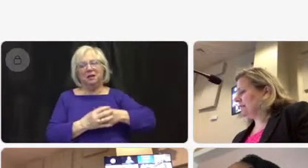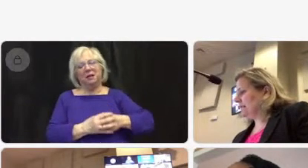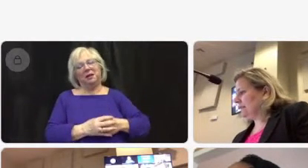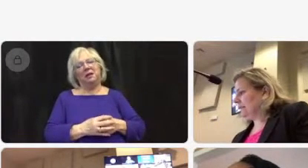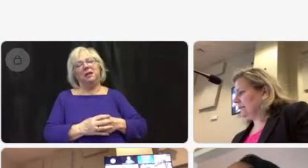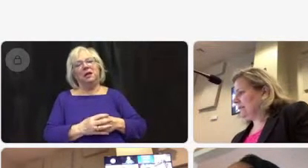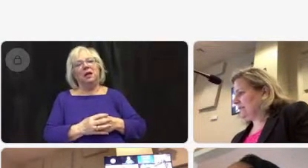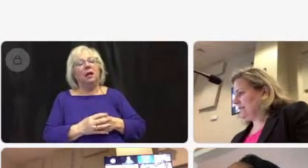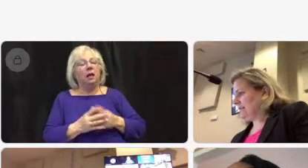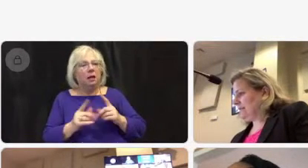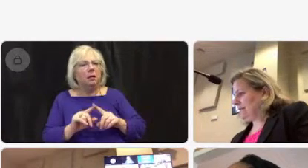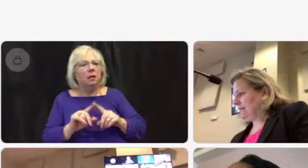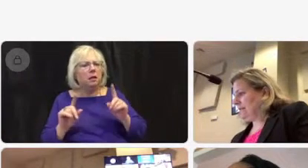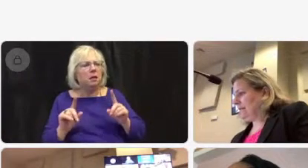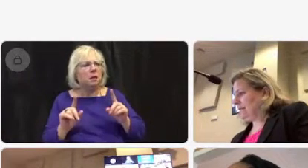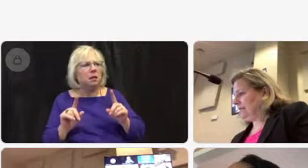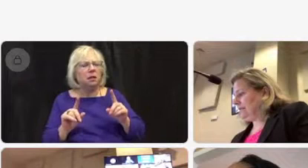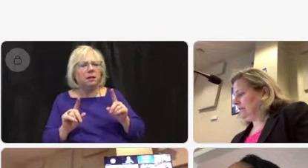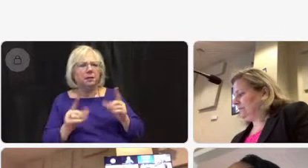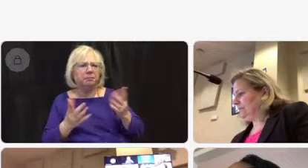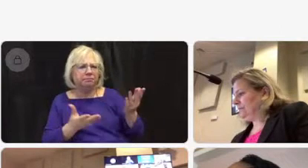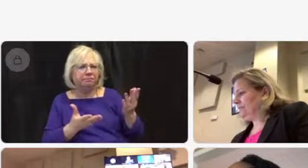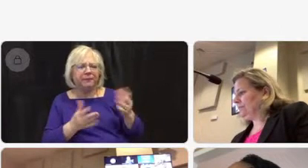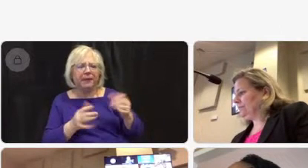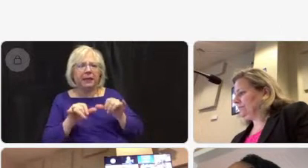response to that, but the